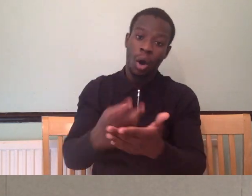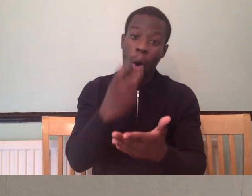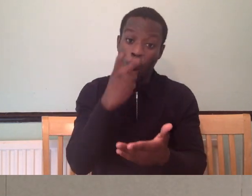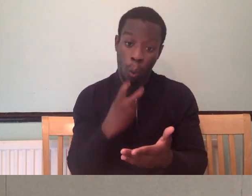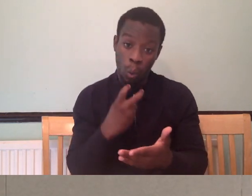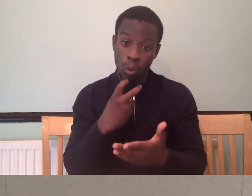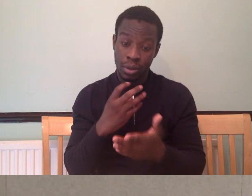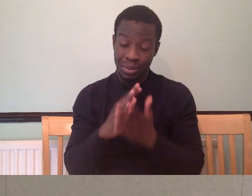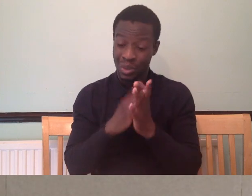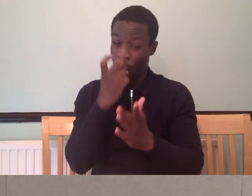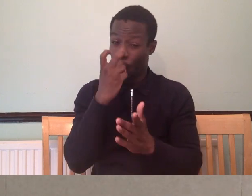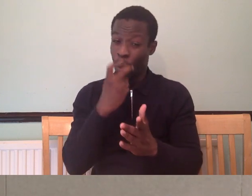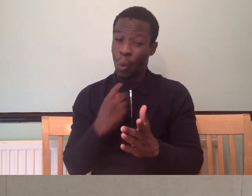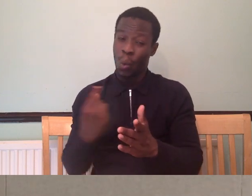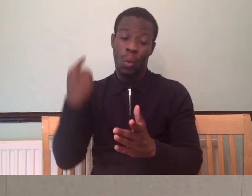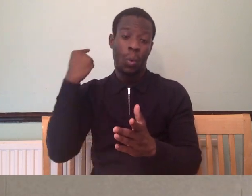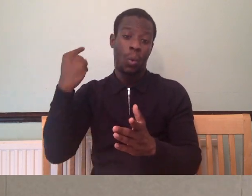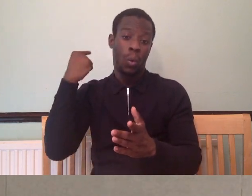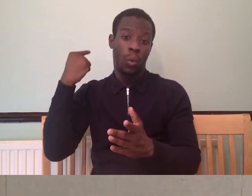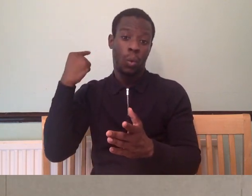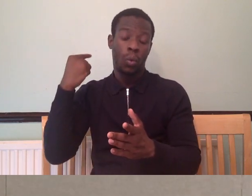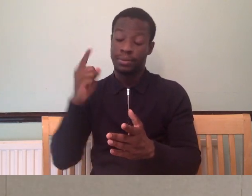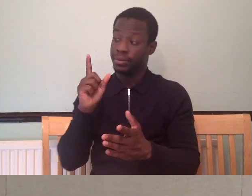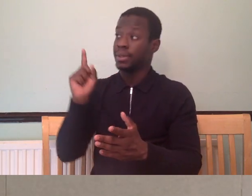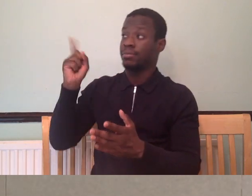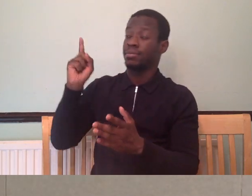old. And it's this blessing.